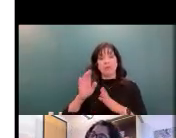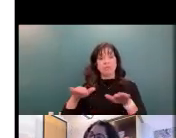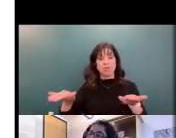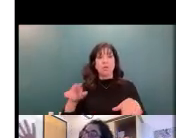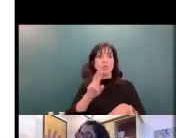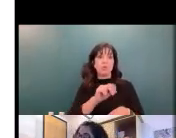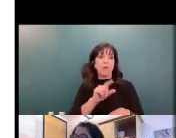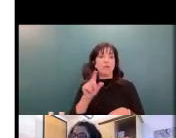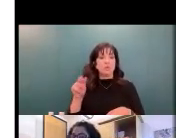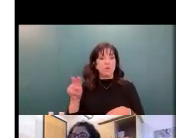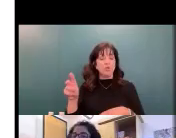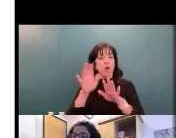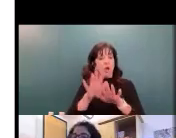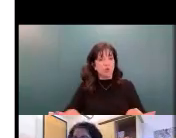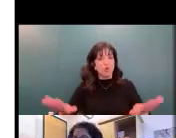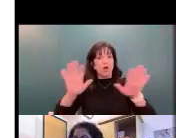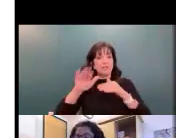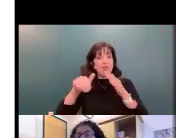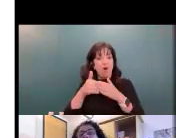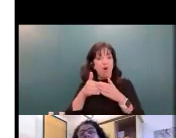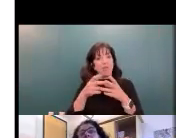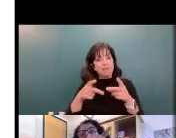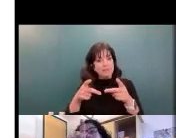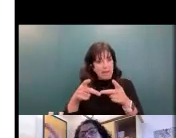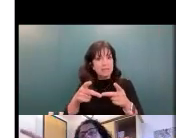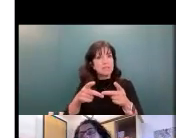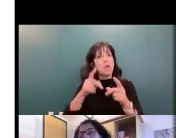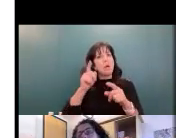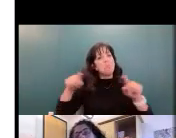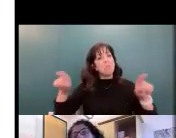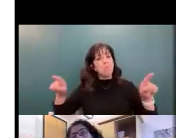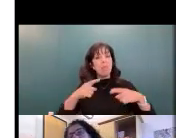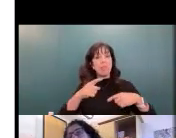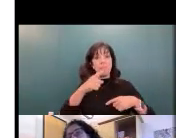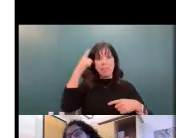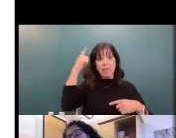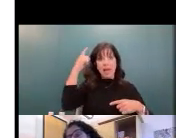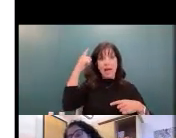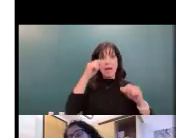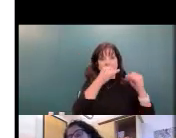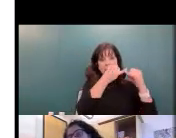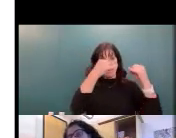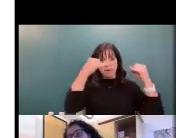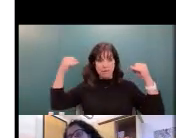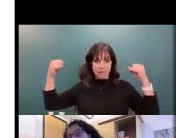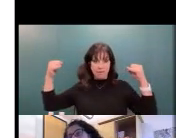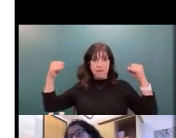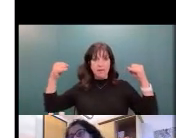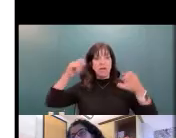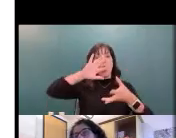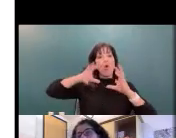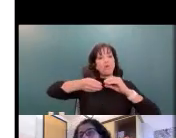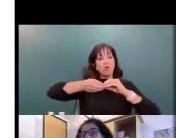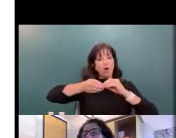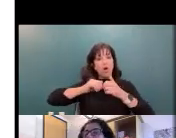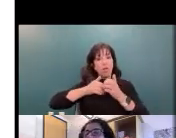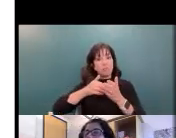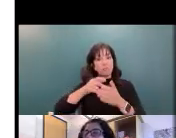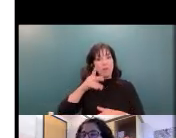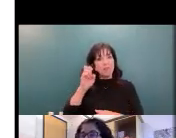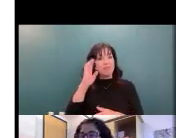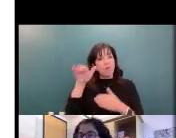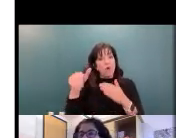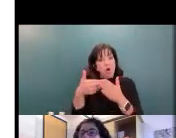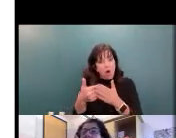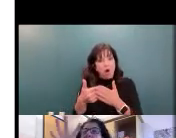our ADDM network sites. So we see a fair bit of variability. The black horizontal line represents the overall prevalence for all participating